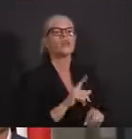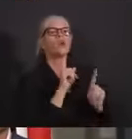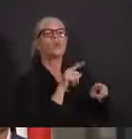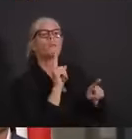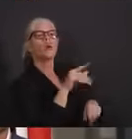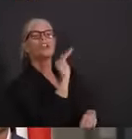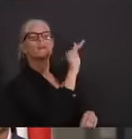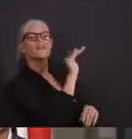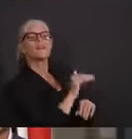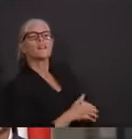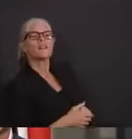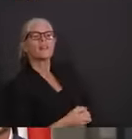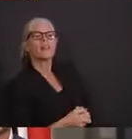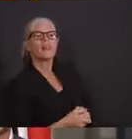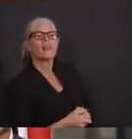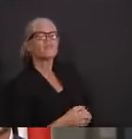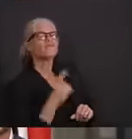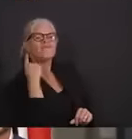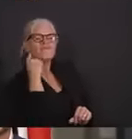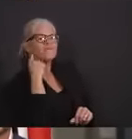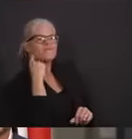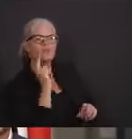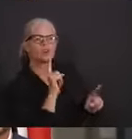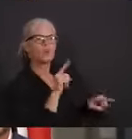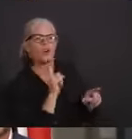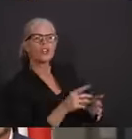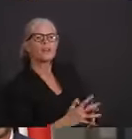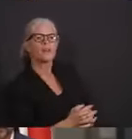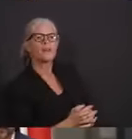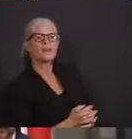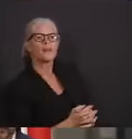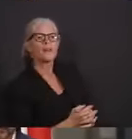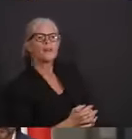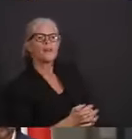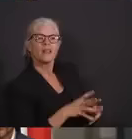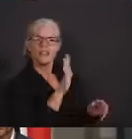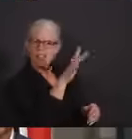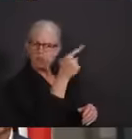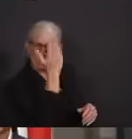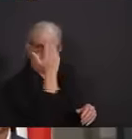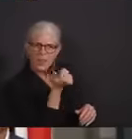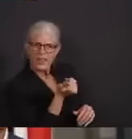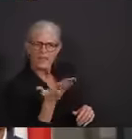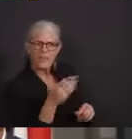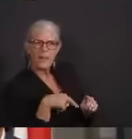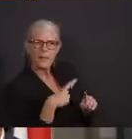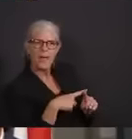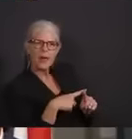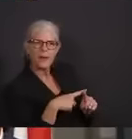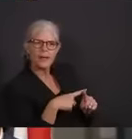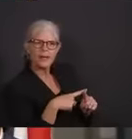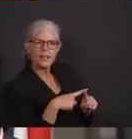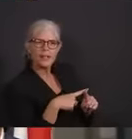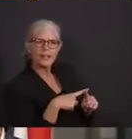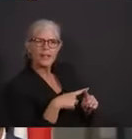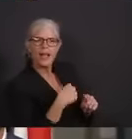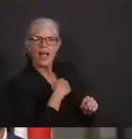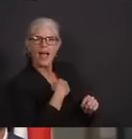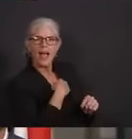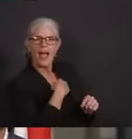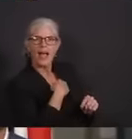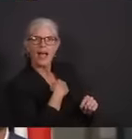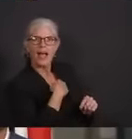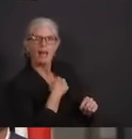from the wind fields, how wide the eye is, or anything like that as it comes on shore? So it's interesting. I think the